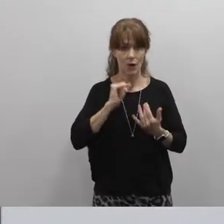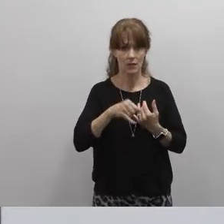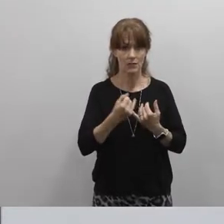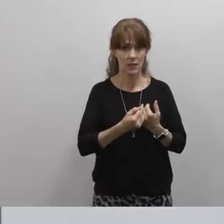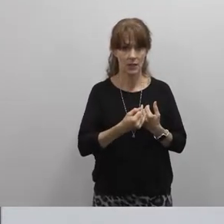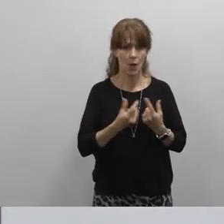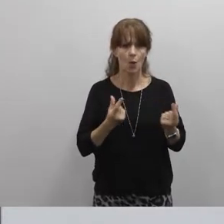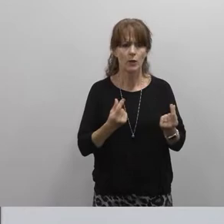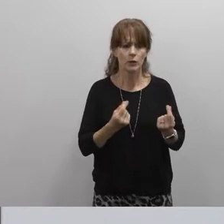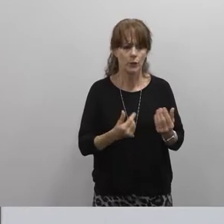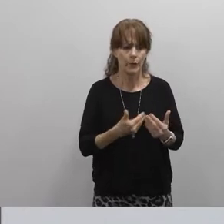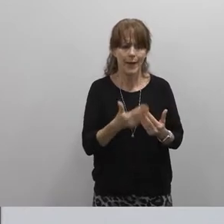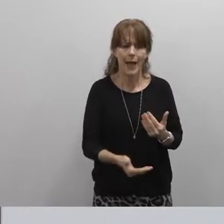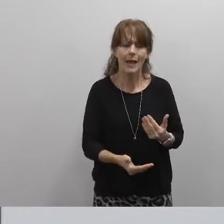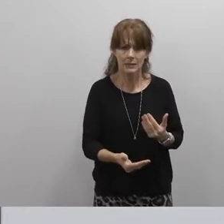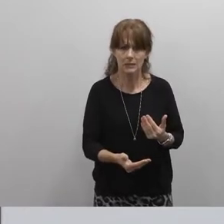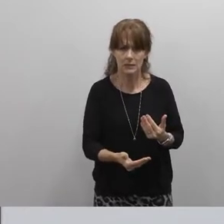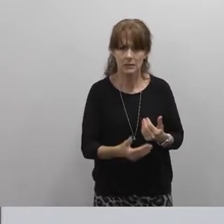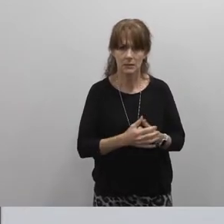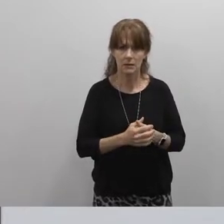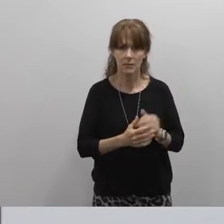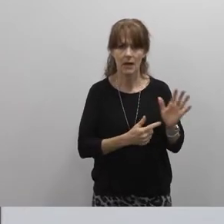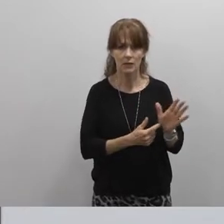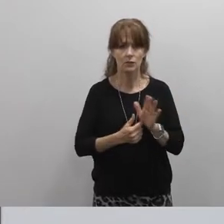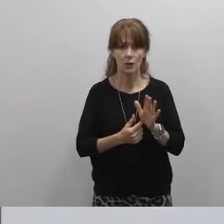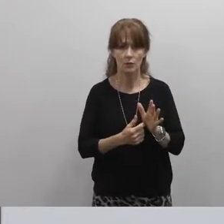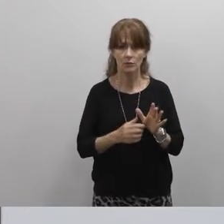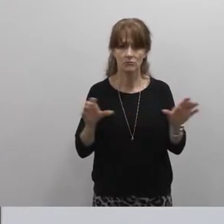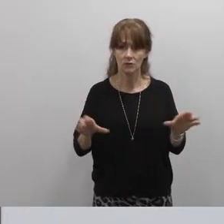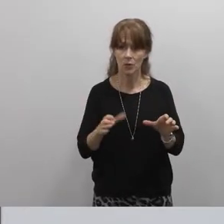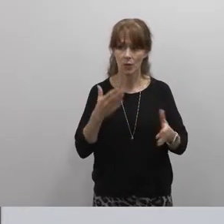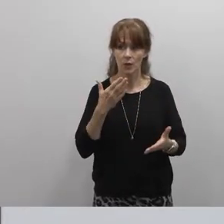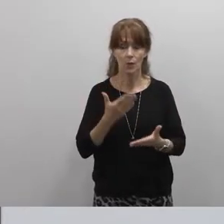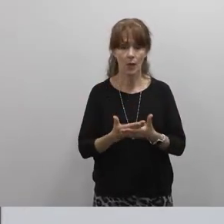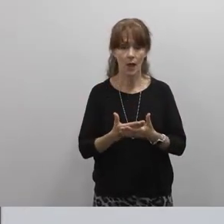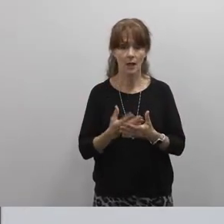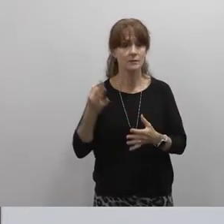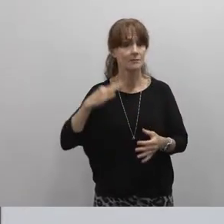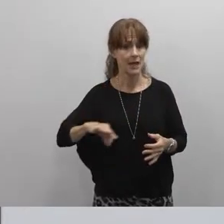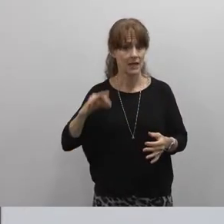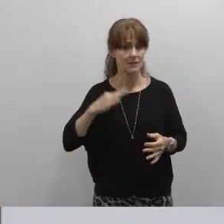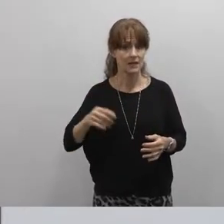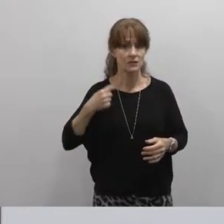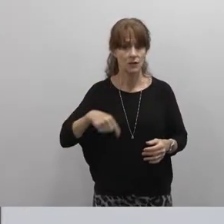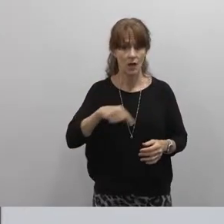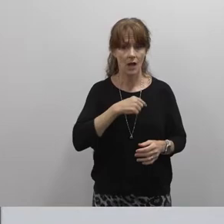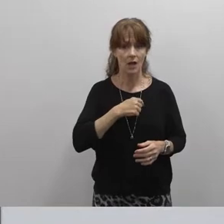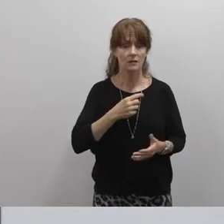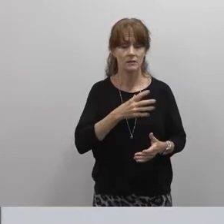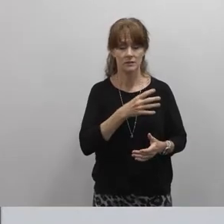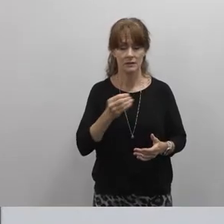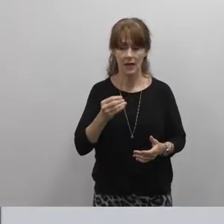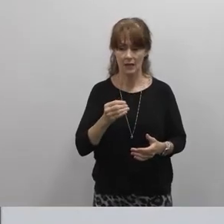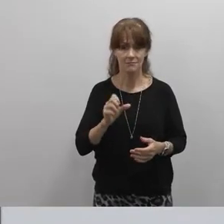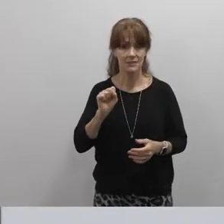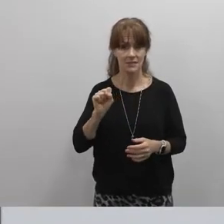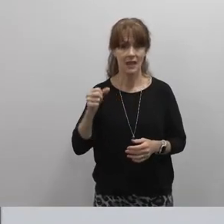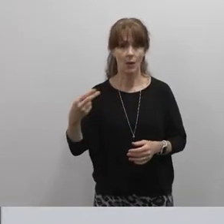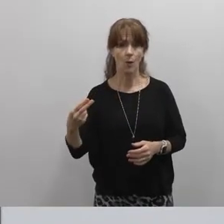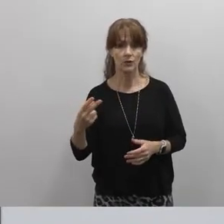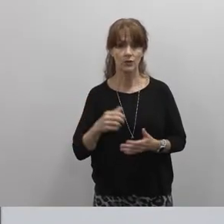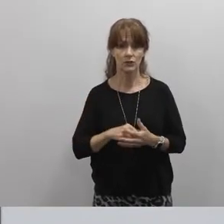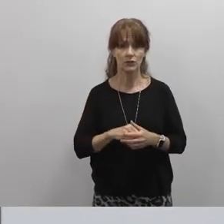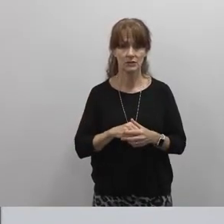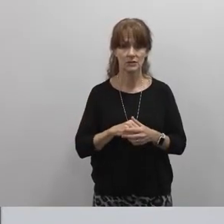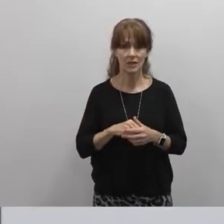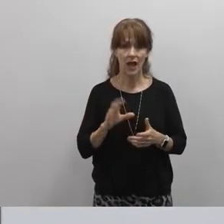we do next. But all indications are that's going well, that's been super beneficial to us and our stakeholders and really our customers at the school